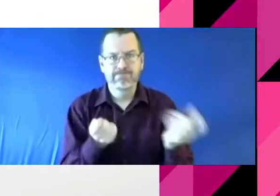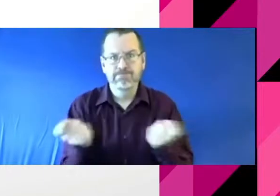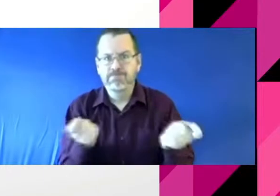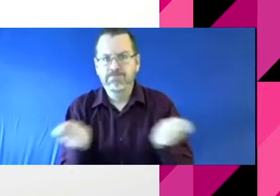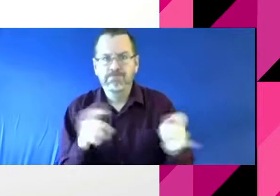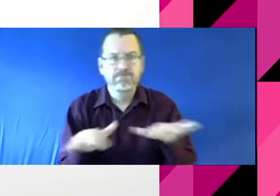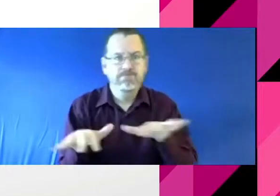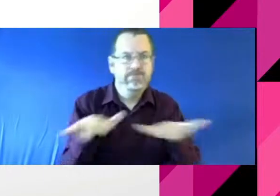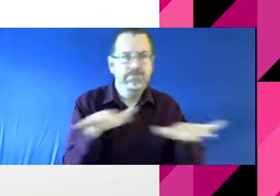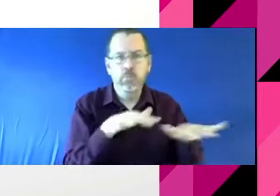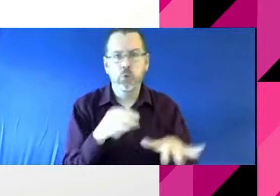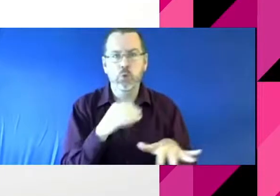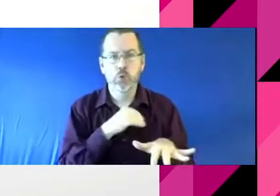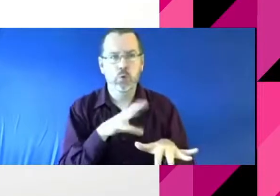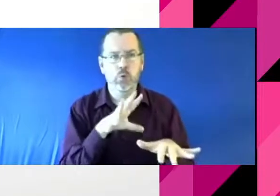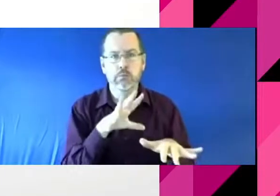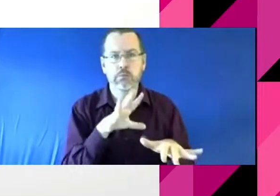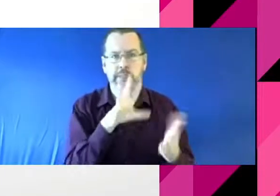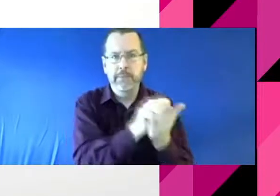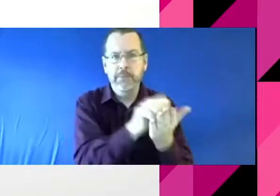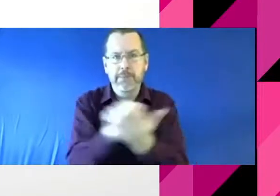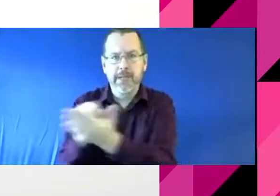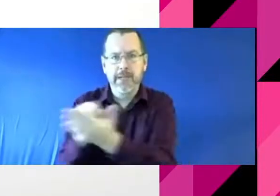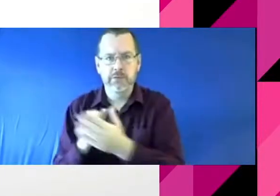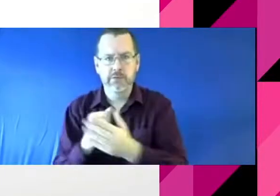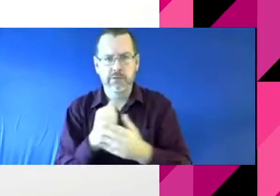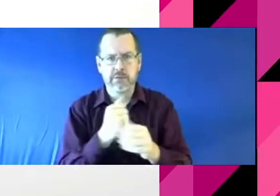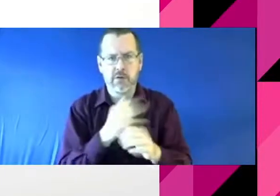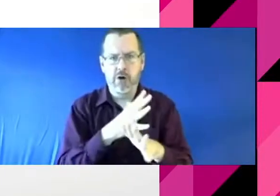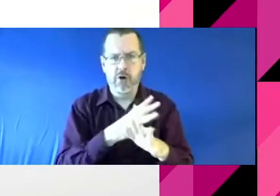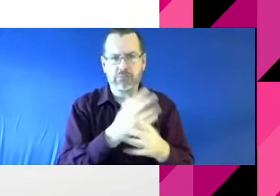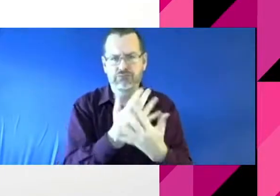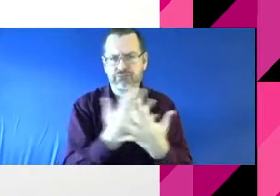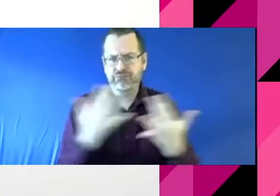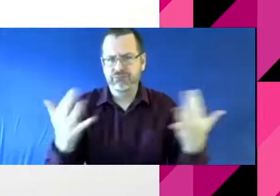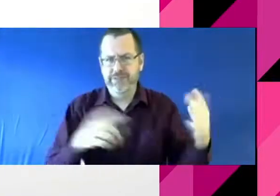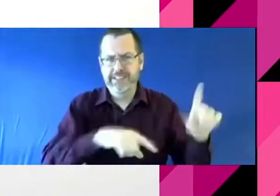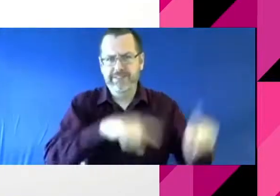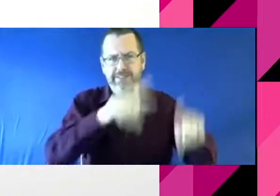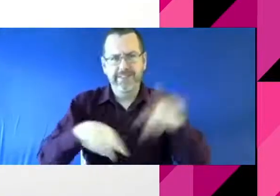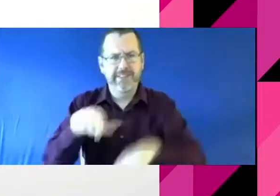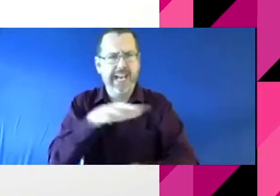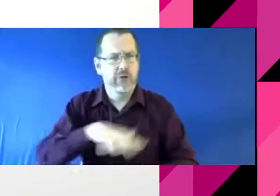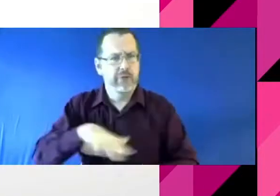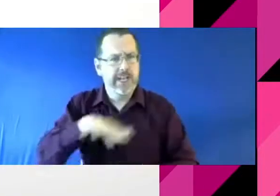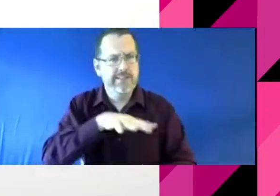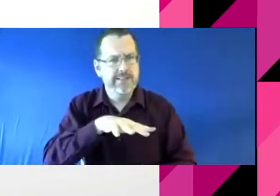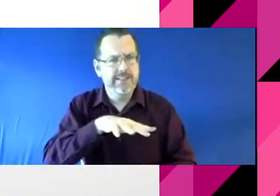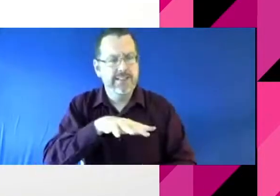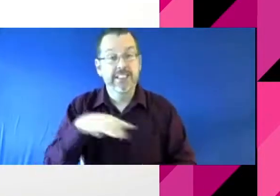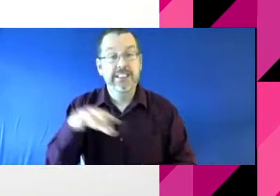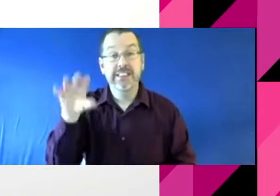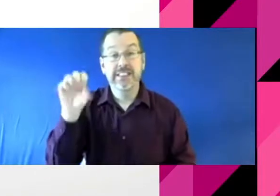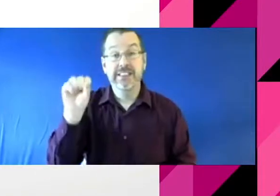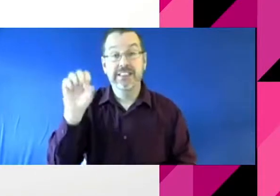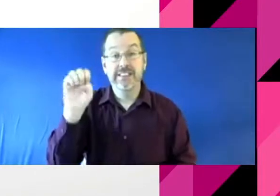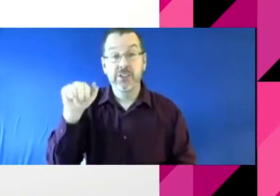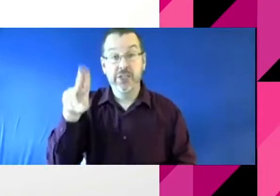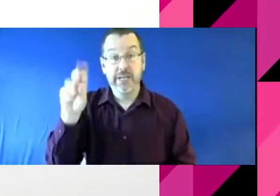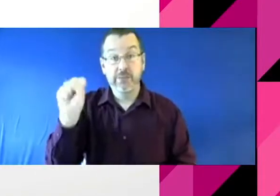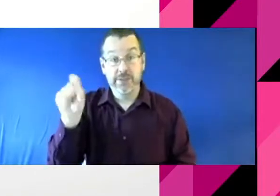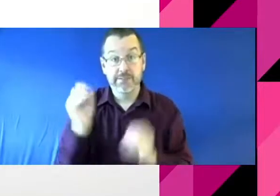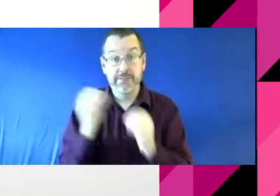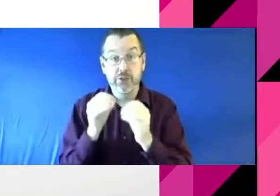diverse areas where, as Seamus has already mentioned, it's very important to get the balance right